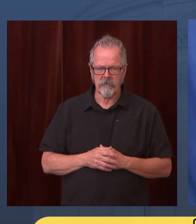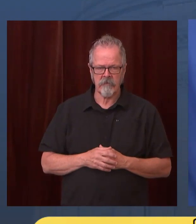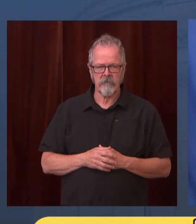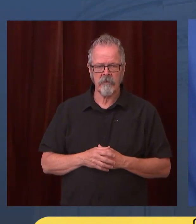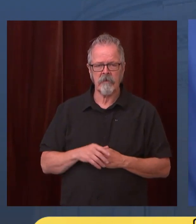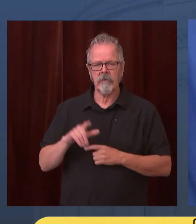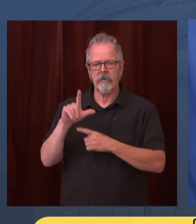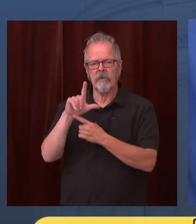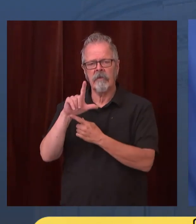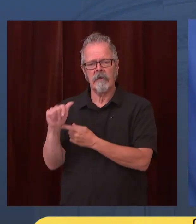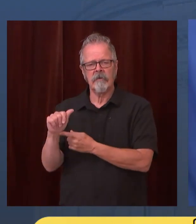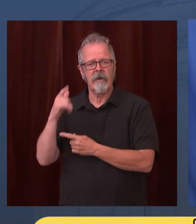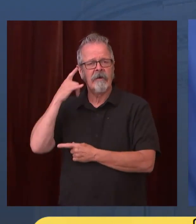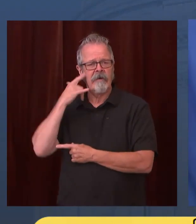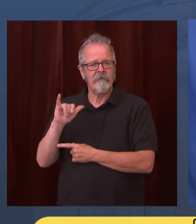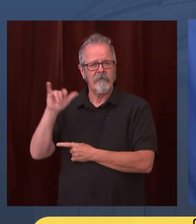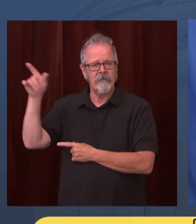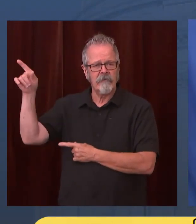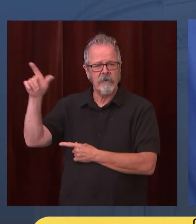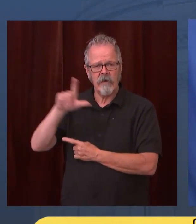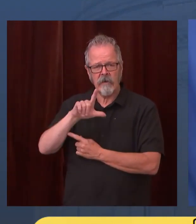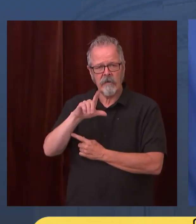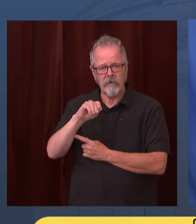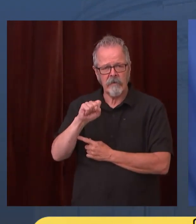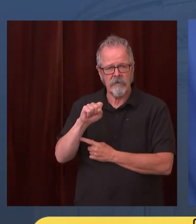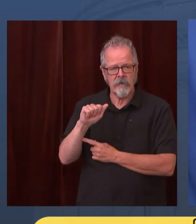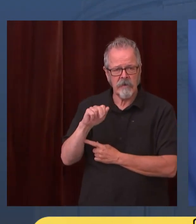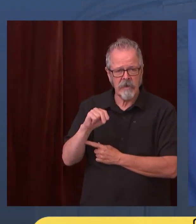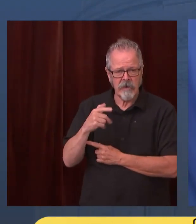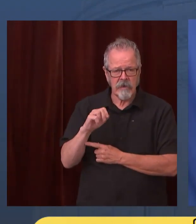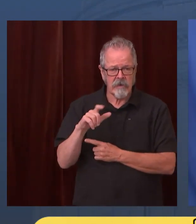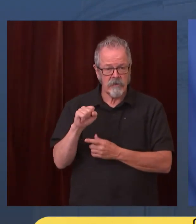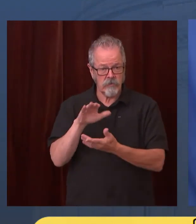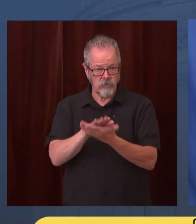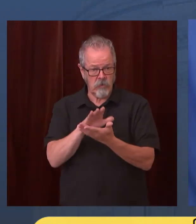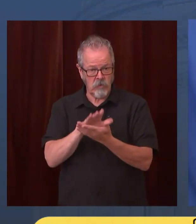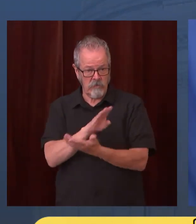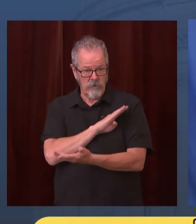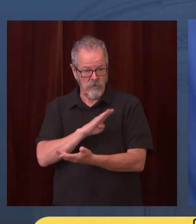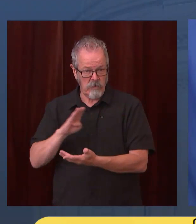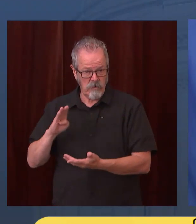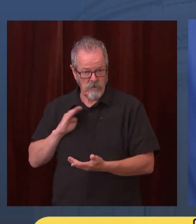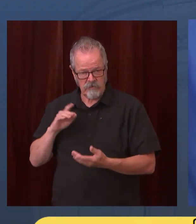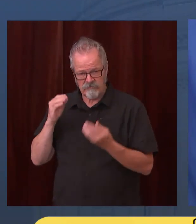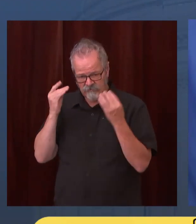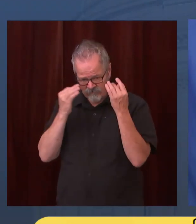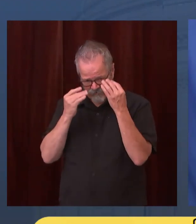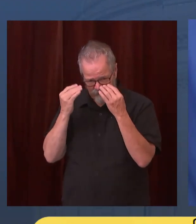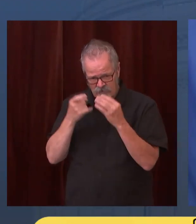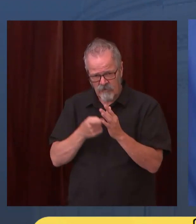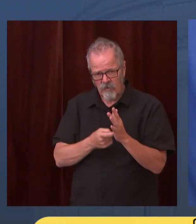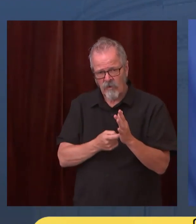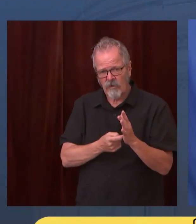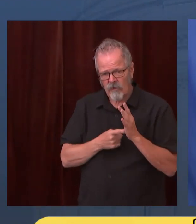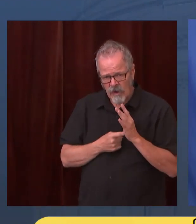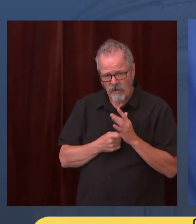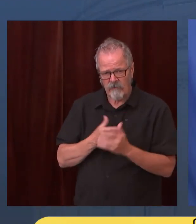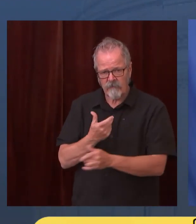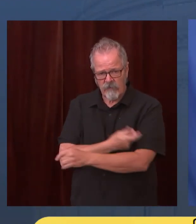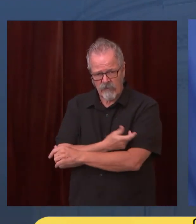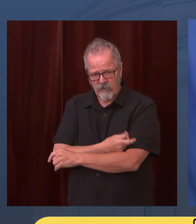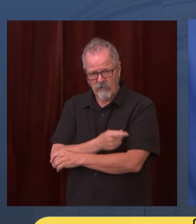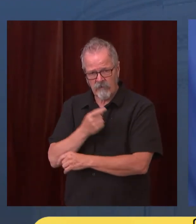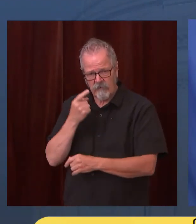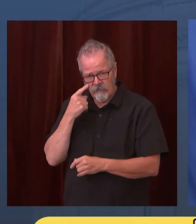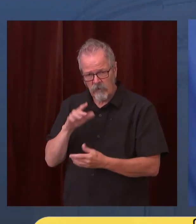mandatory for all students 12 and up in, I think, the largest school district in the country. Any path you see the state